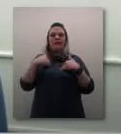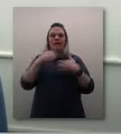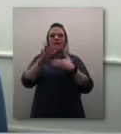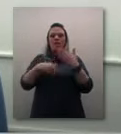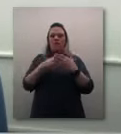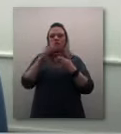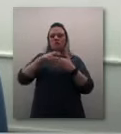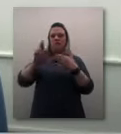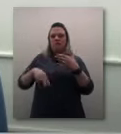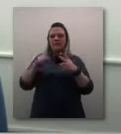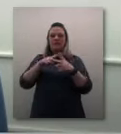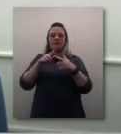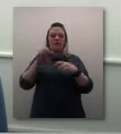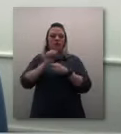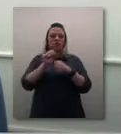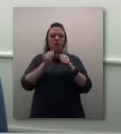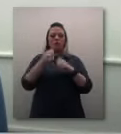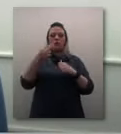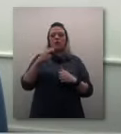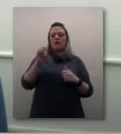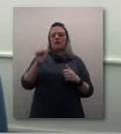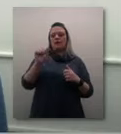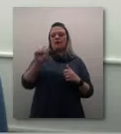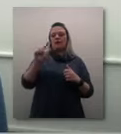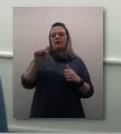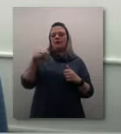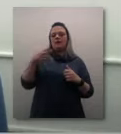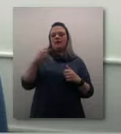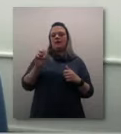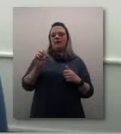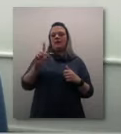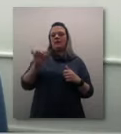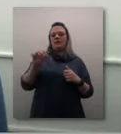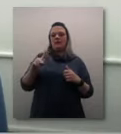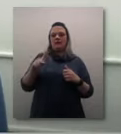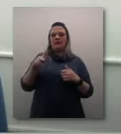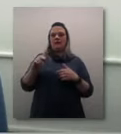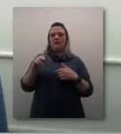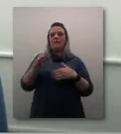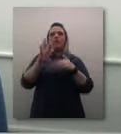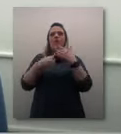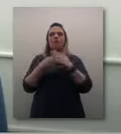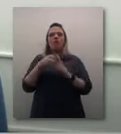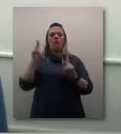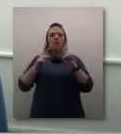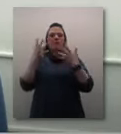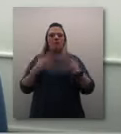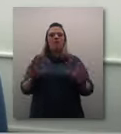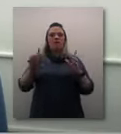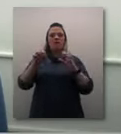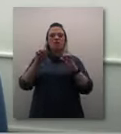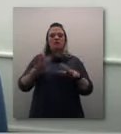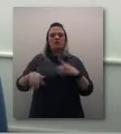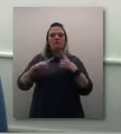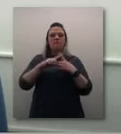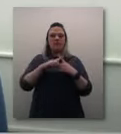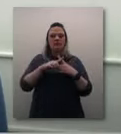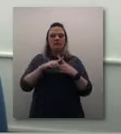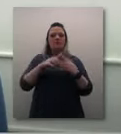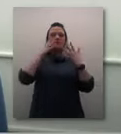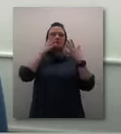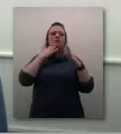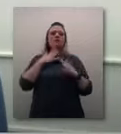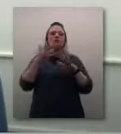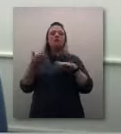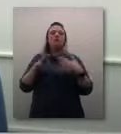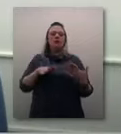working with HealthyLink, we're ensuring that all those who tested positive, who unfortunately had